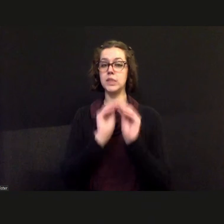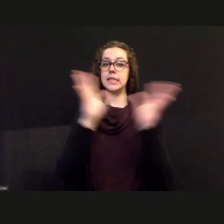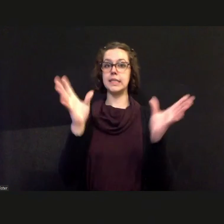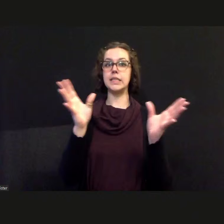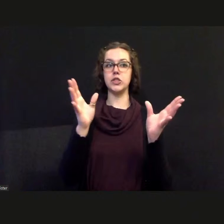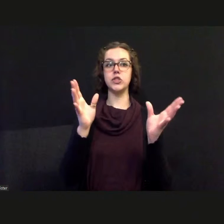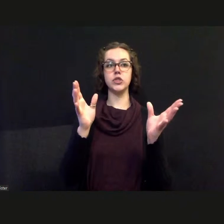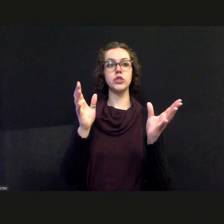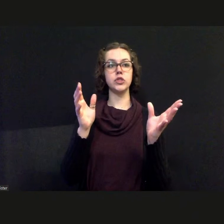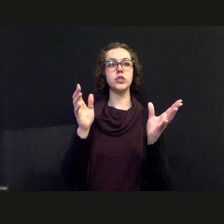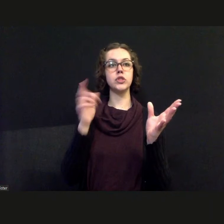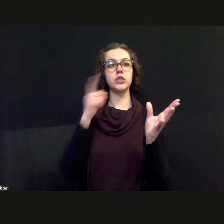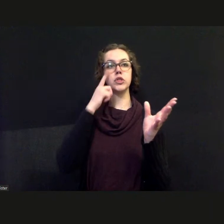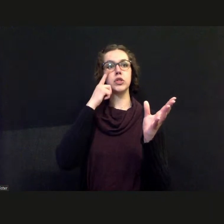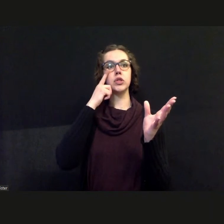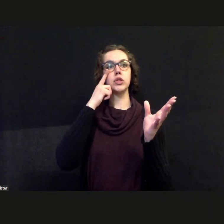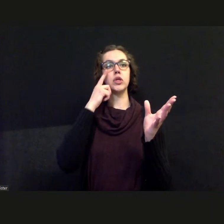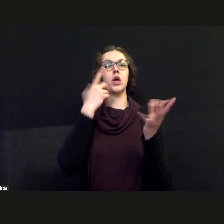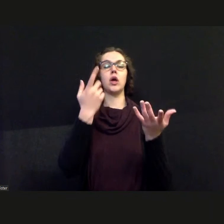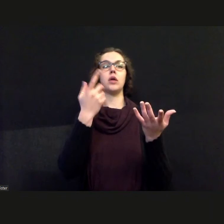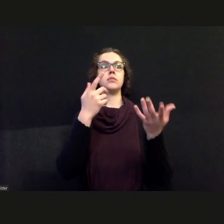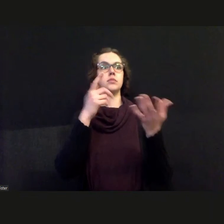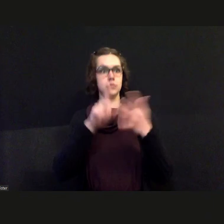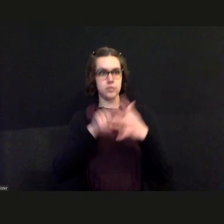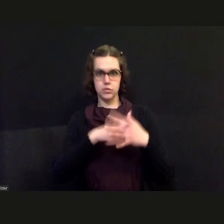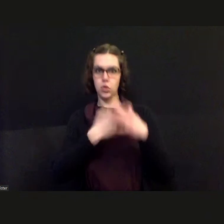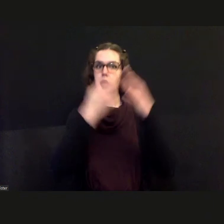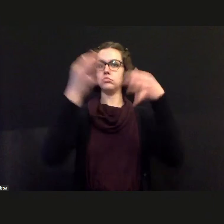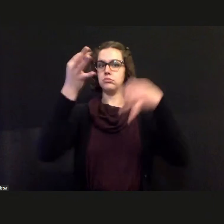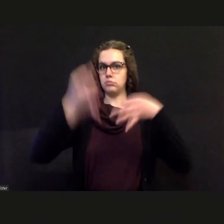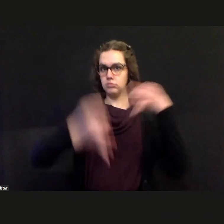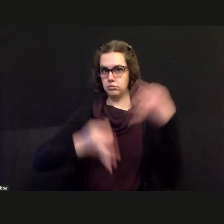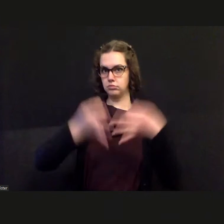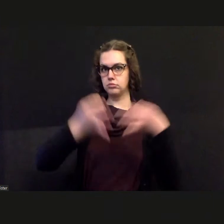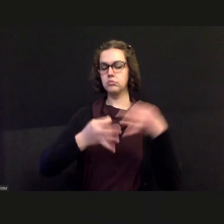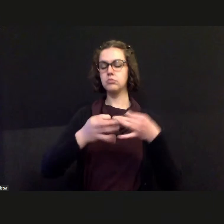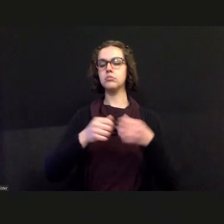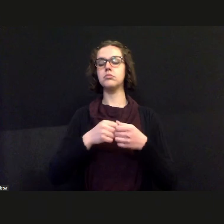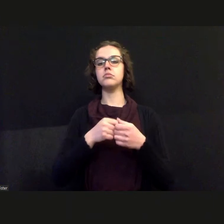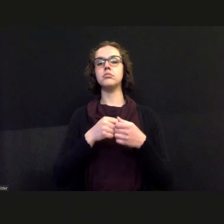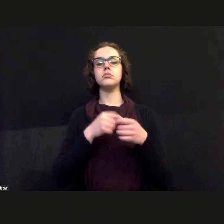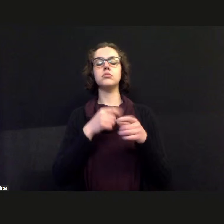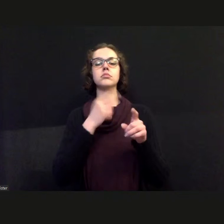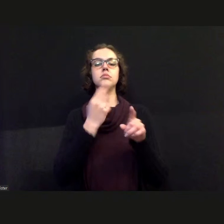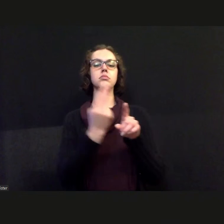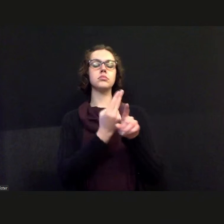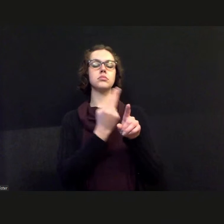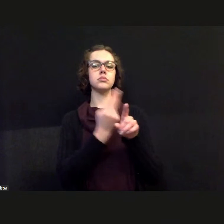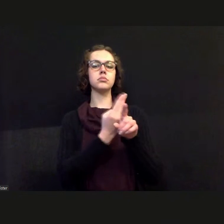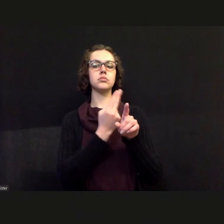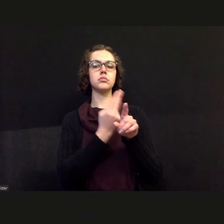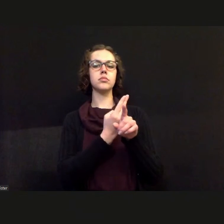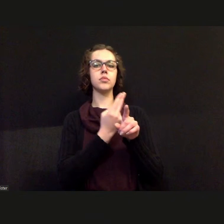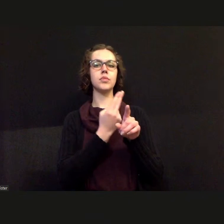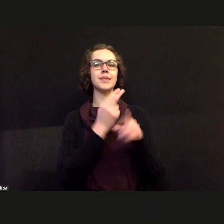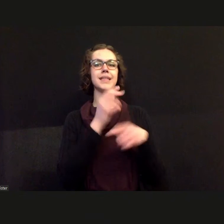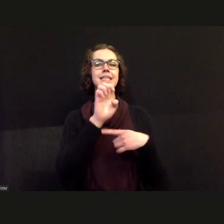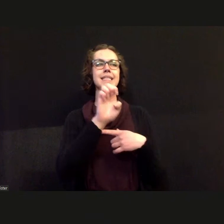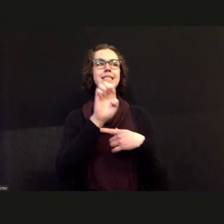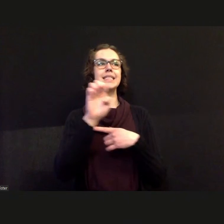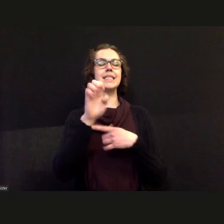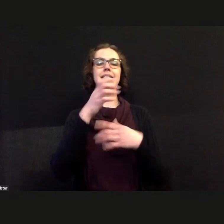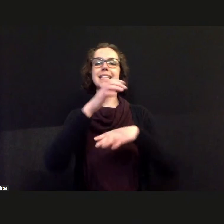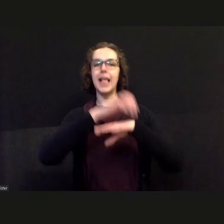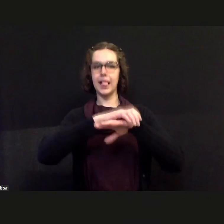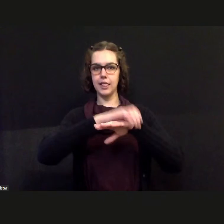Gentel, the star witness of the prosecution, she used a variant of AAE, African American